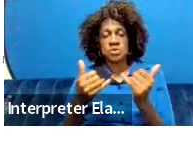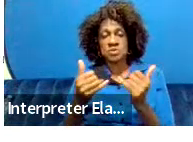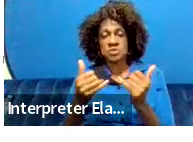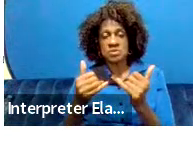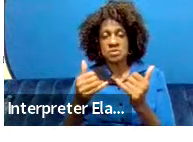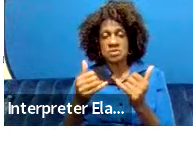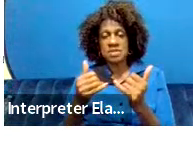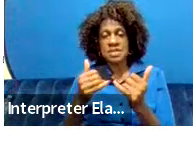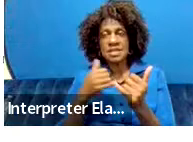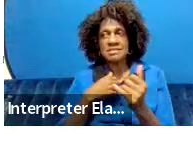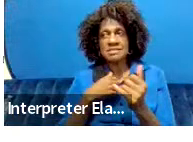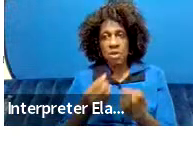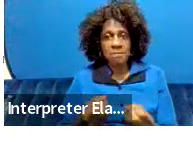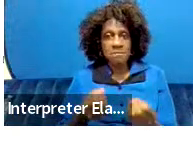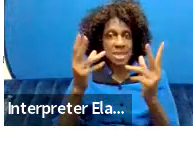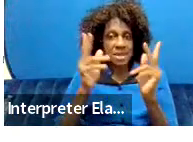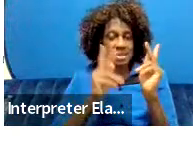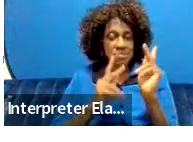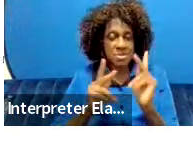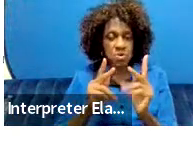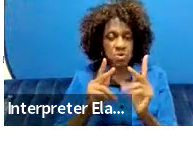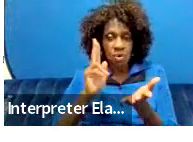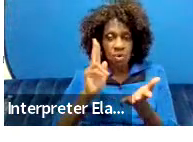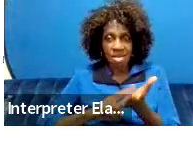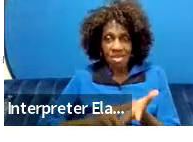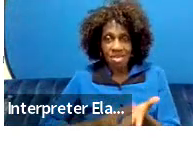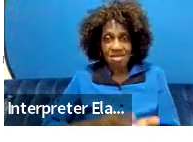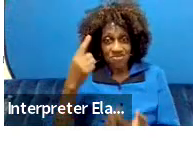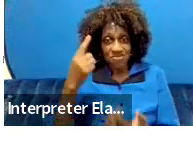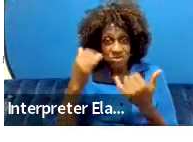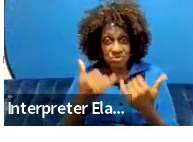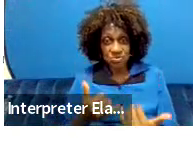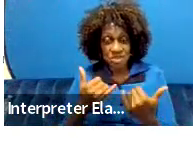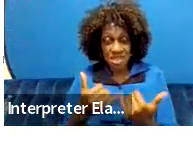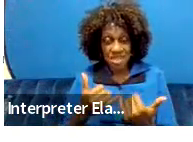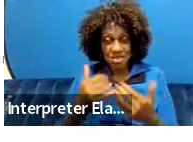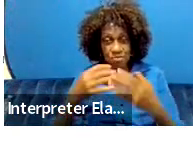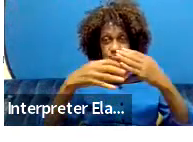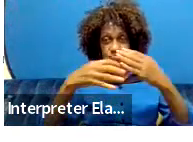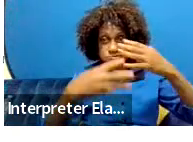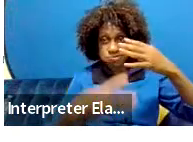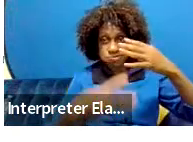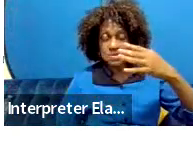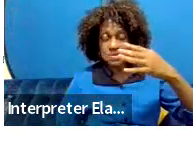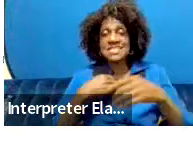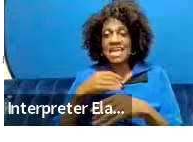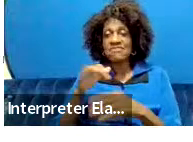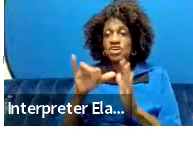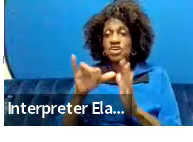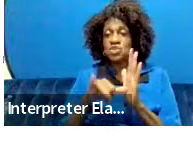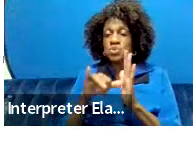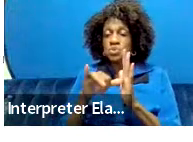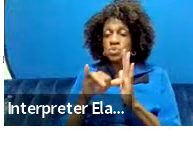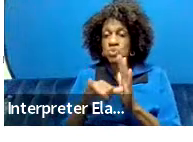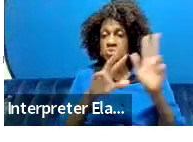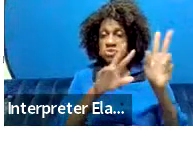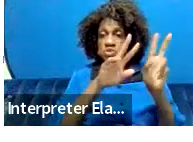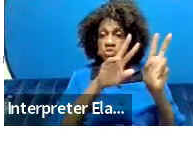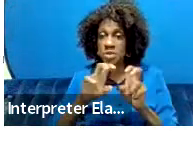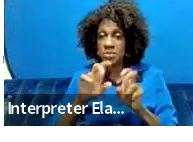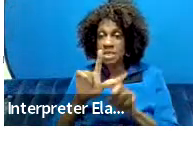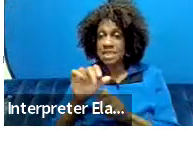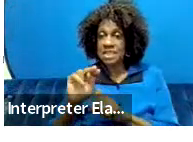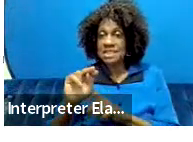of the high volume of registration we have for today's session, we're also offering a YouTube streaming link as well. And